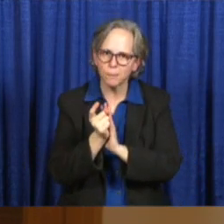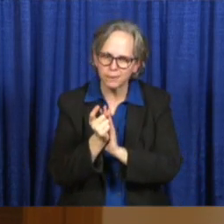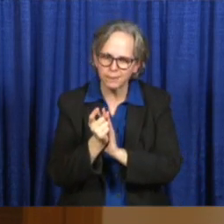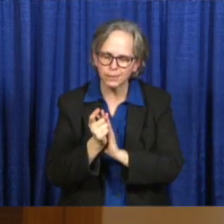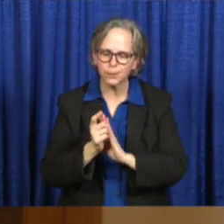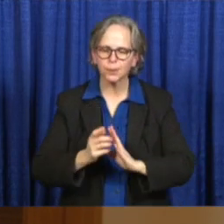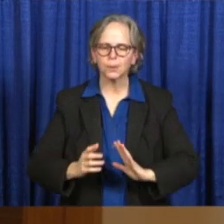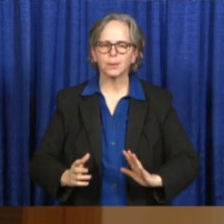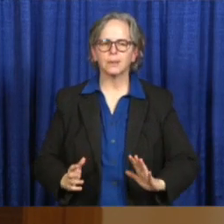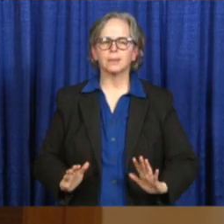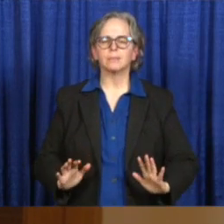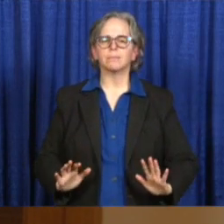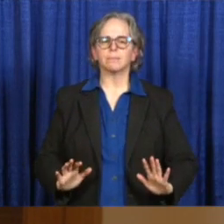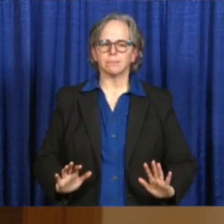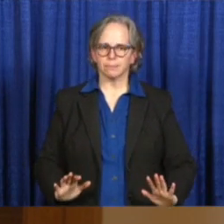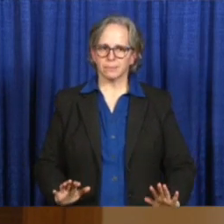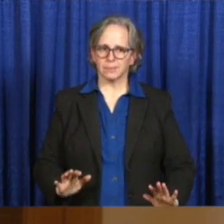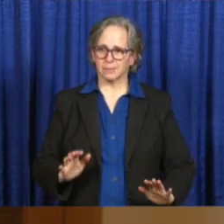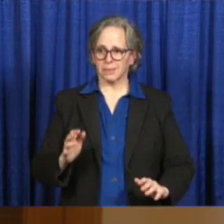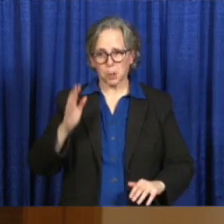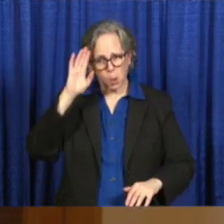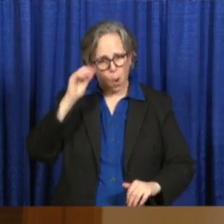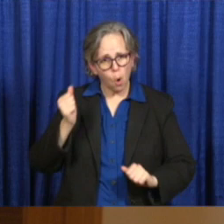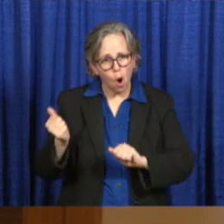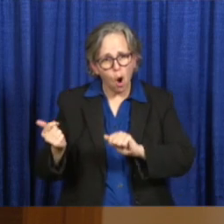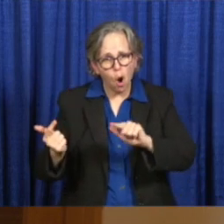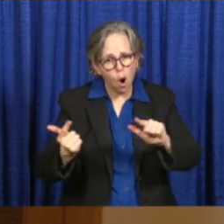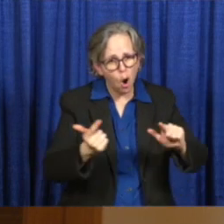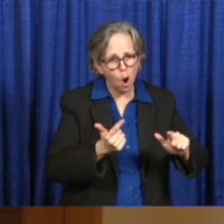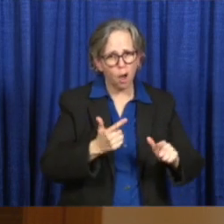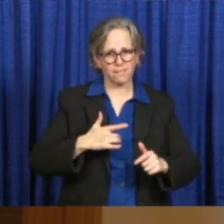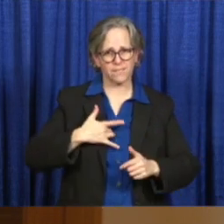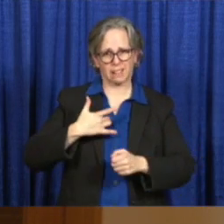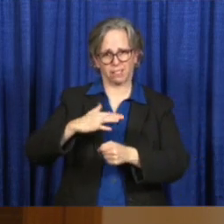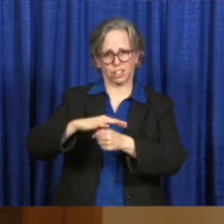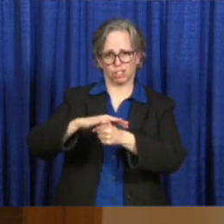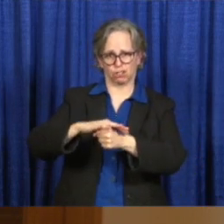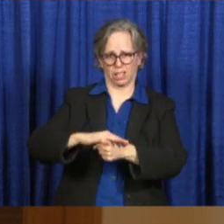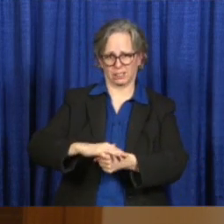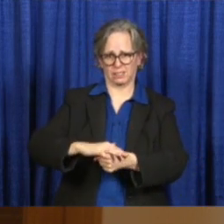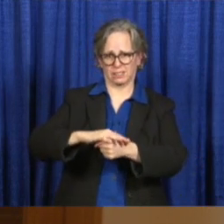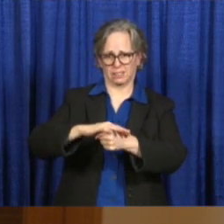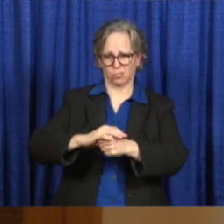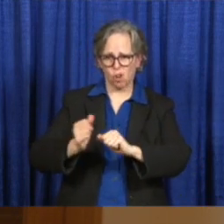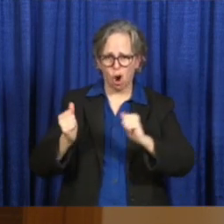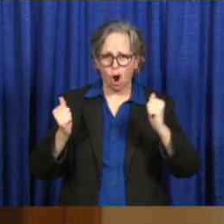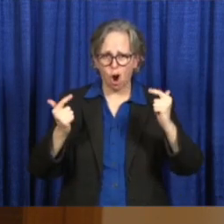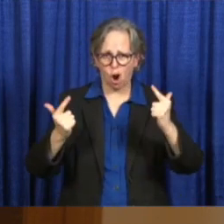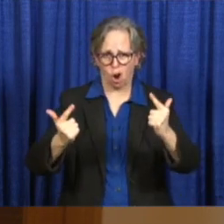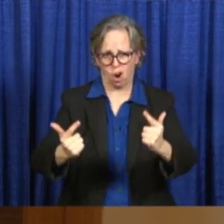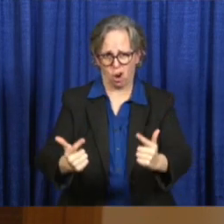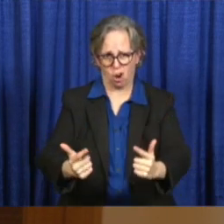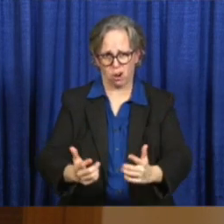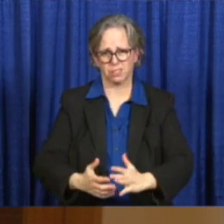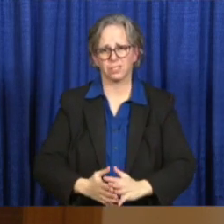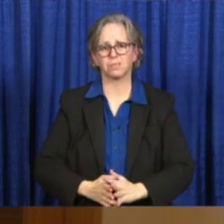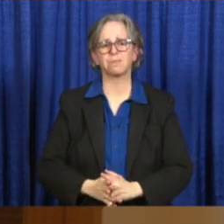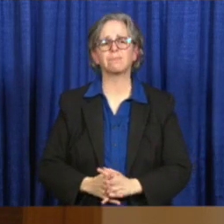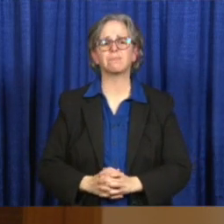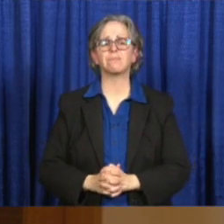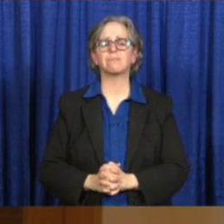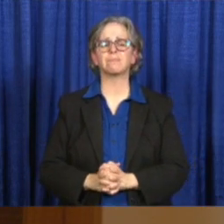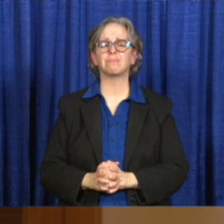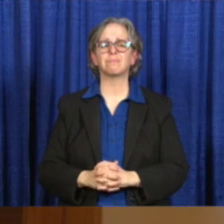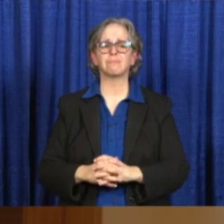much stress each and every one of us is facing. So many of us are engaging on the phone, and I want you to call and